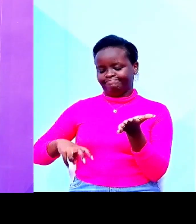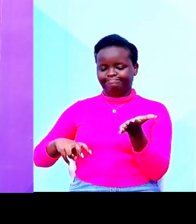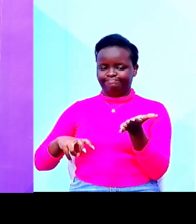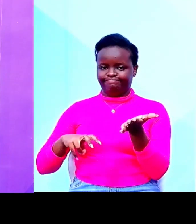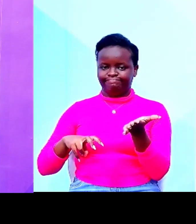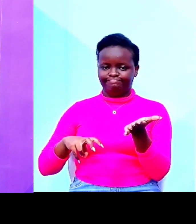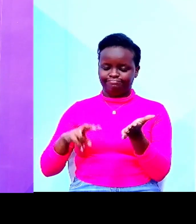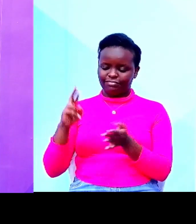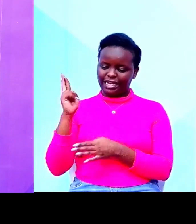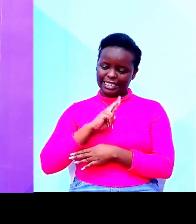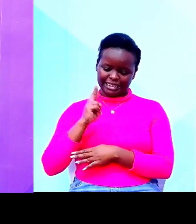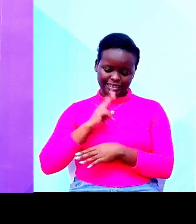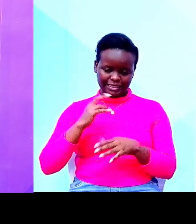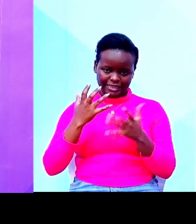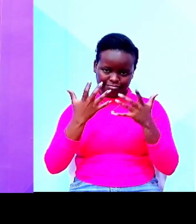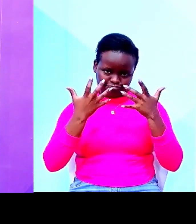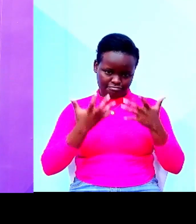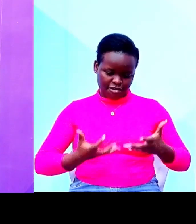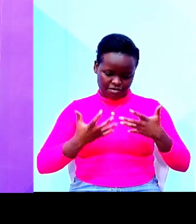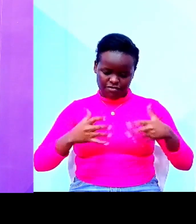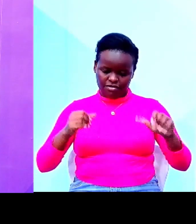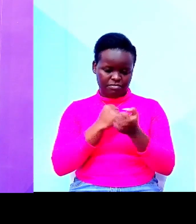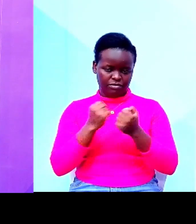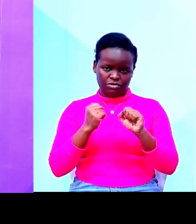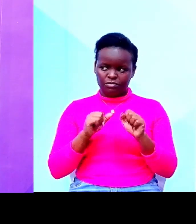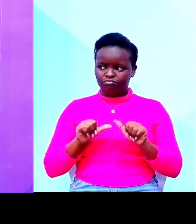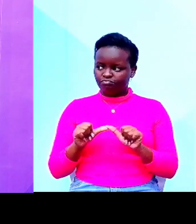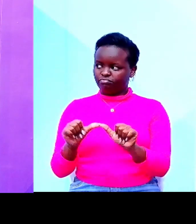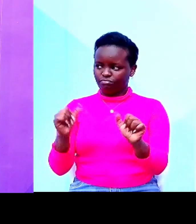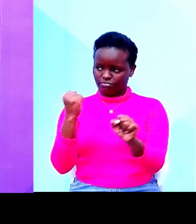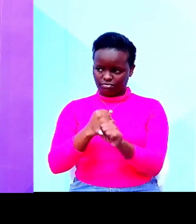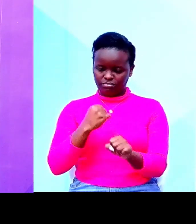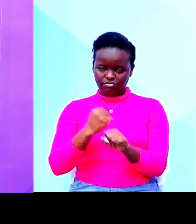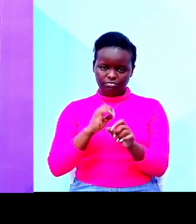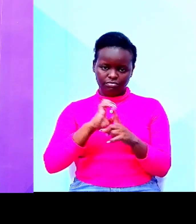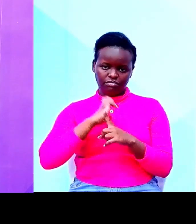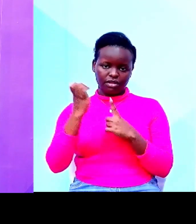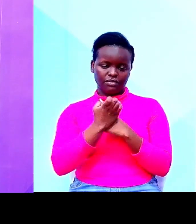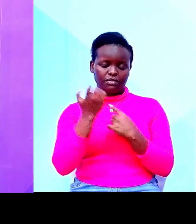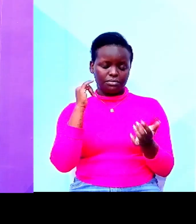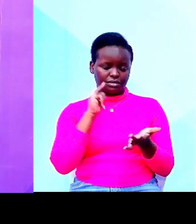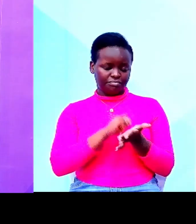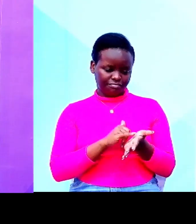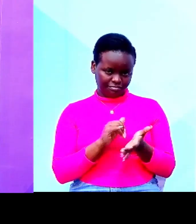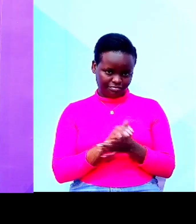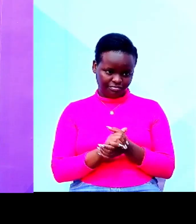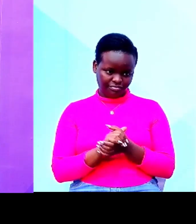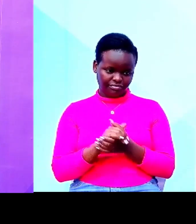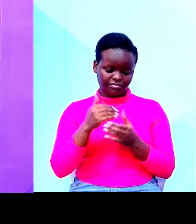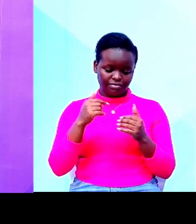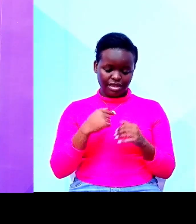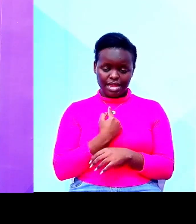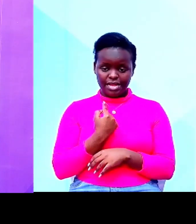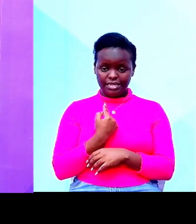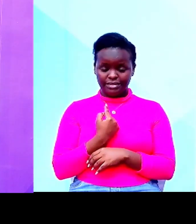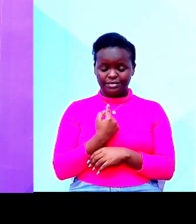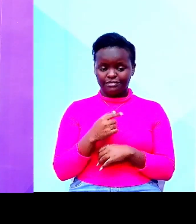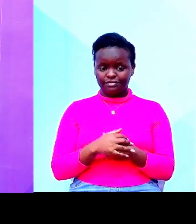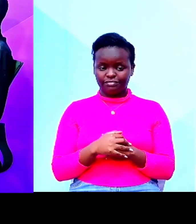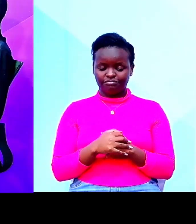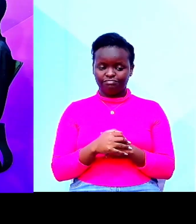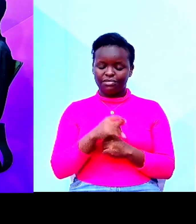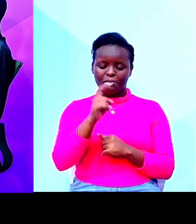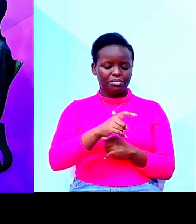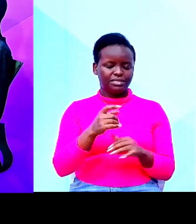risky, and I could not continue working in that environment. So I had just to